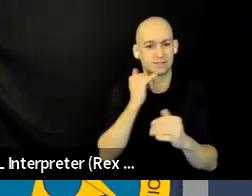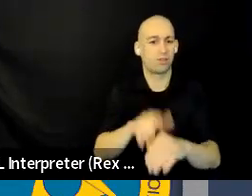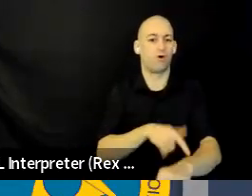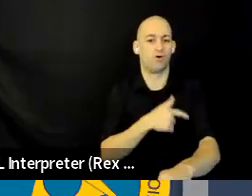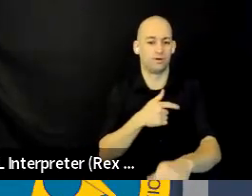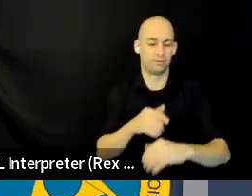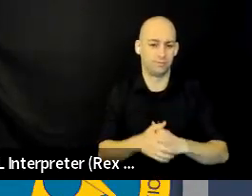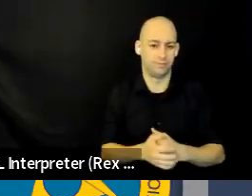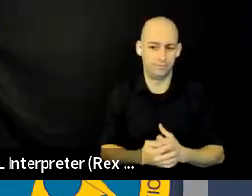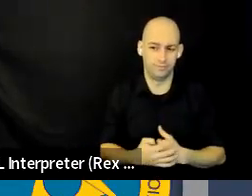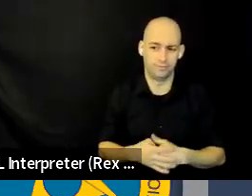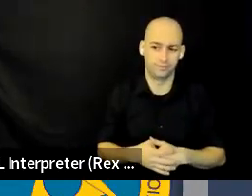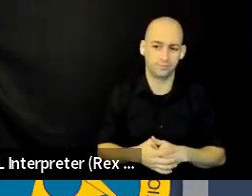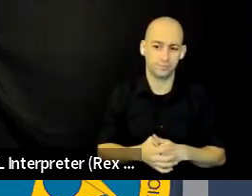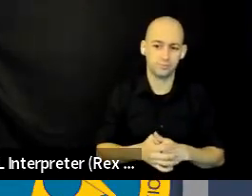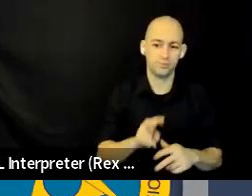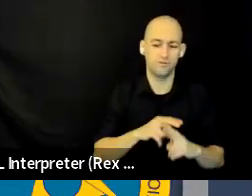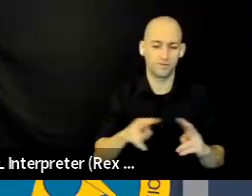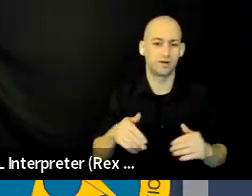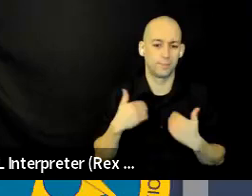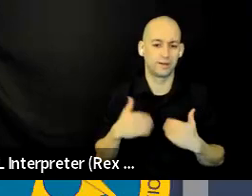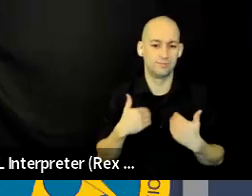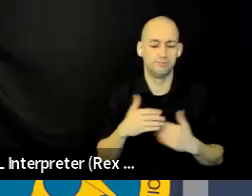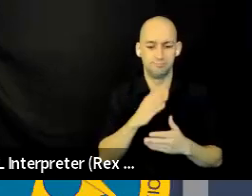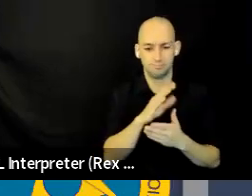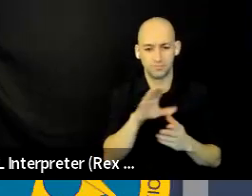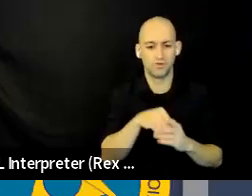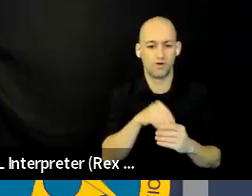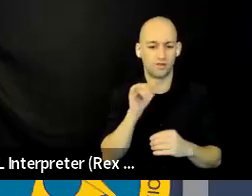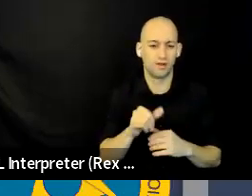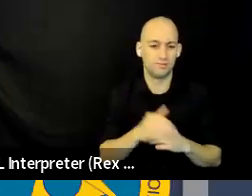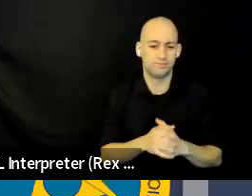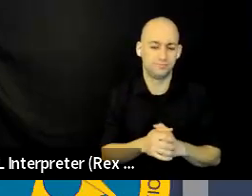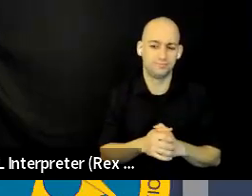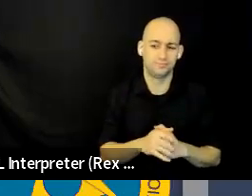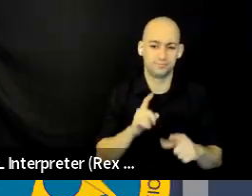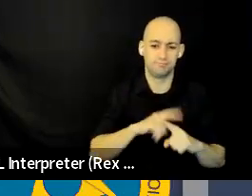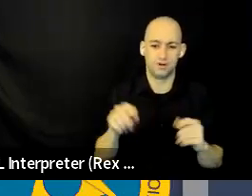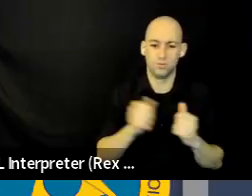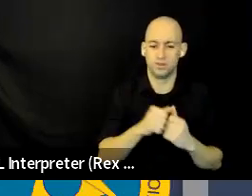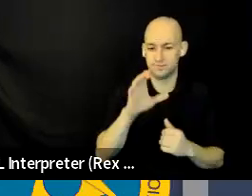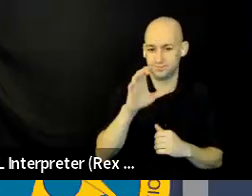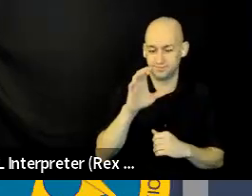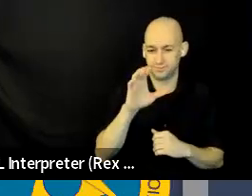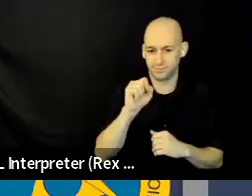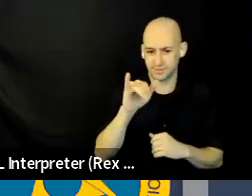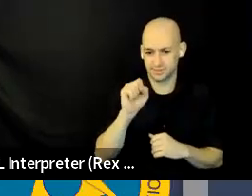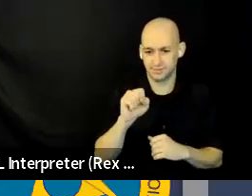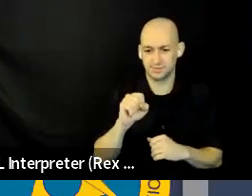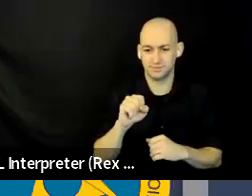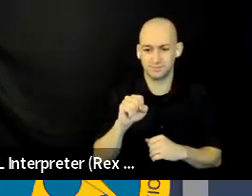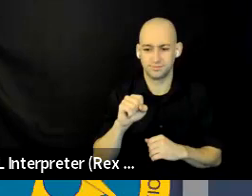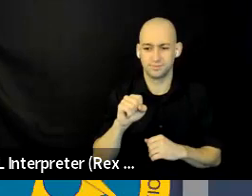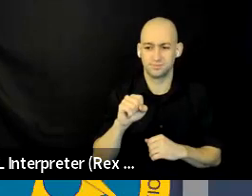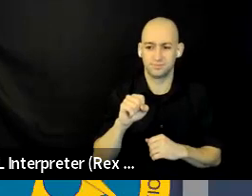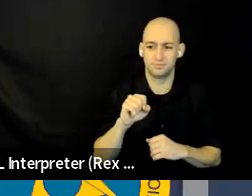and we're very thrilled to have been a part of that. But as far as CSIS goes, my primary